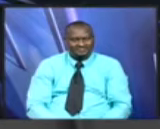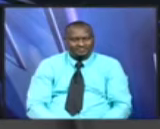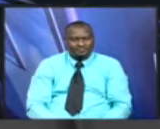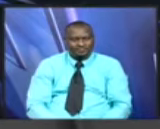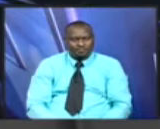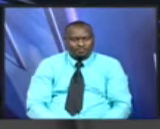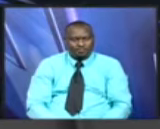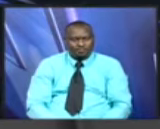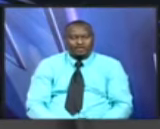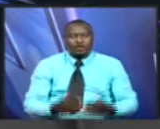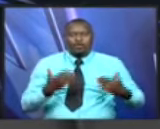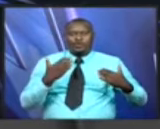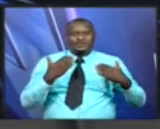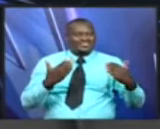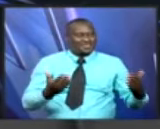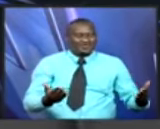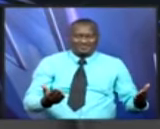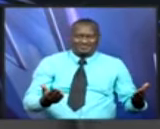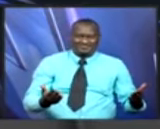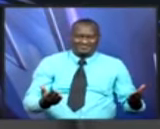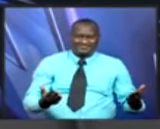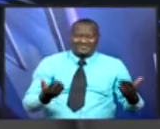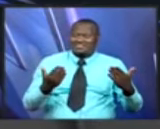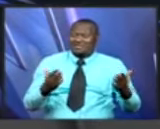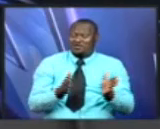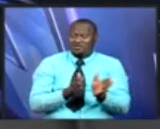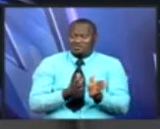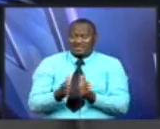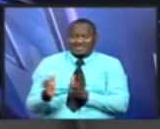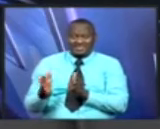I am thank you very much for organizing this